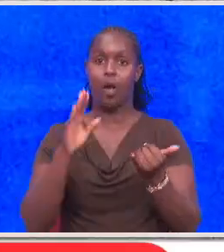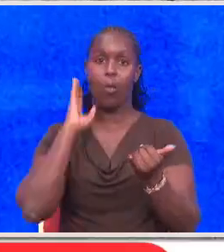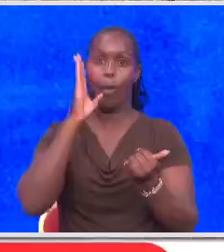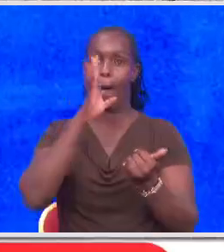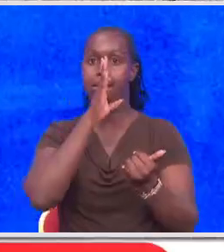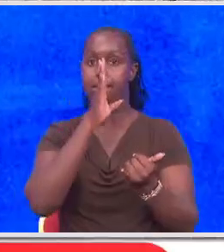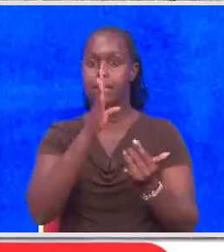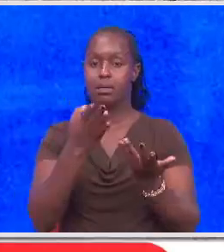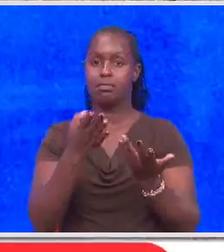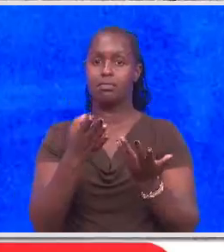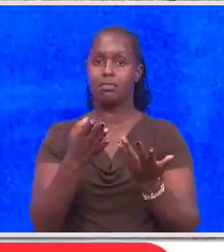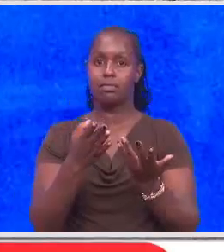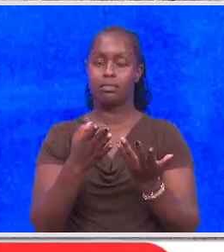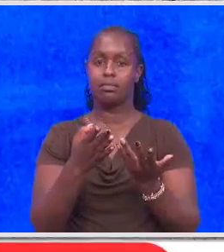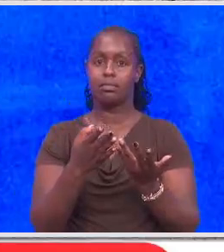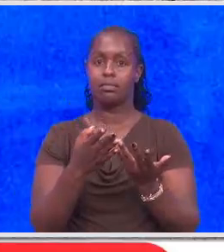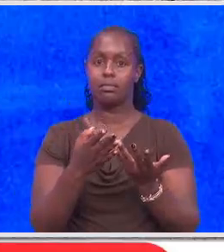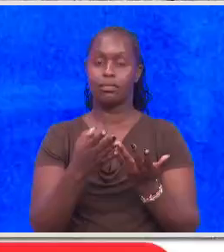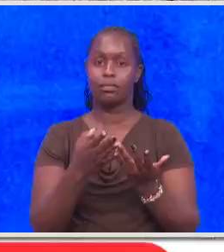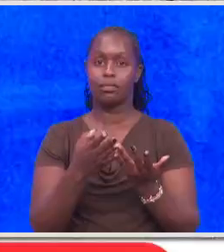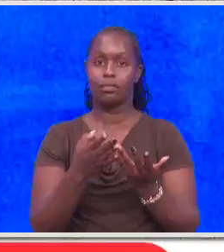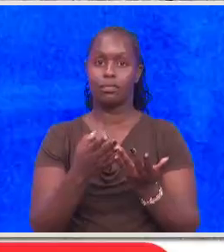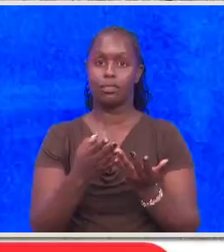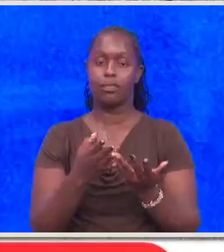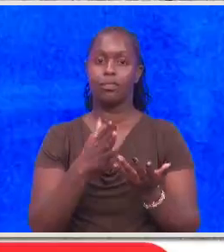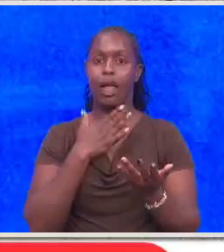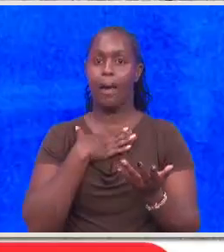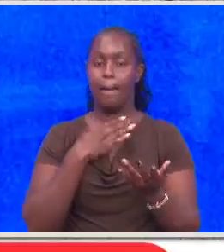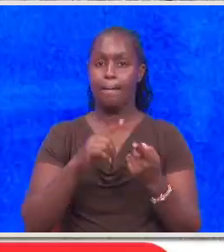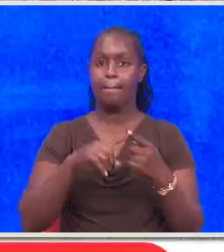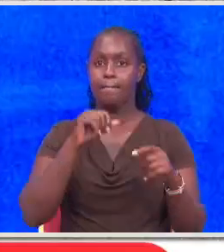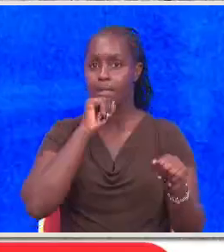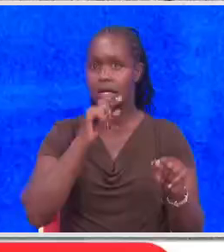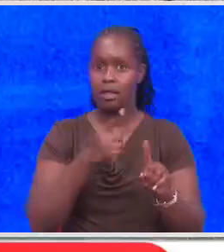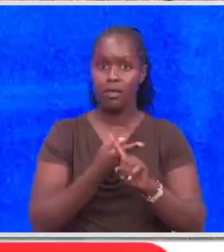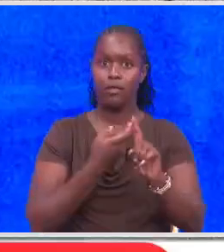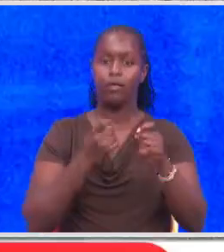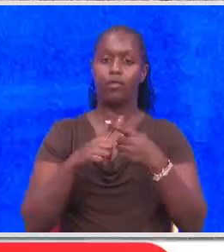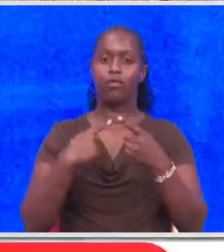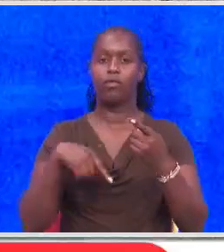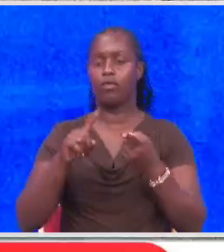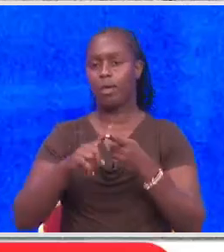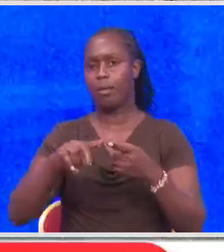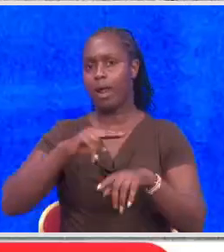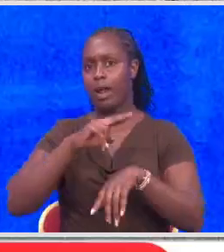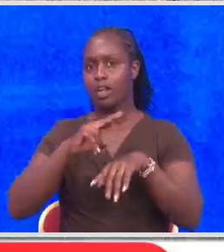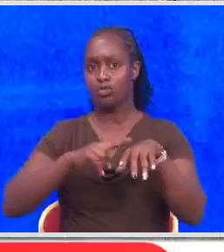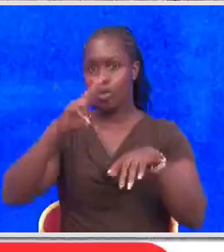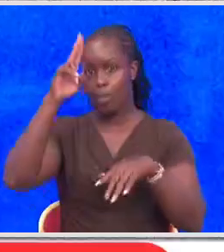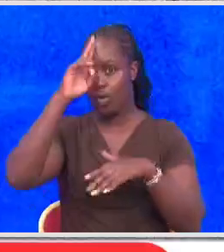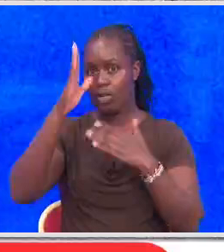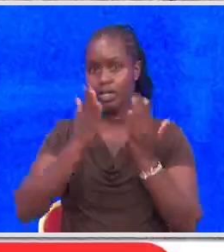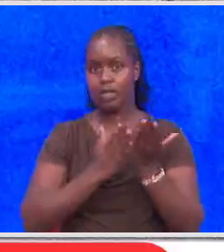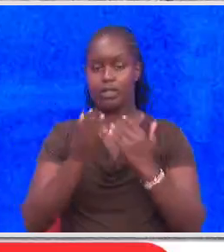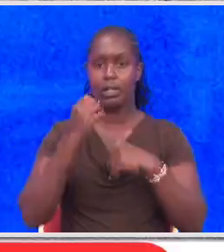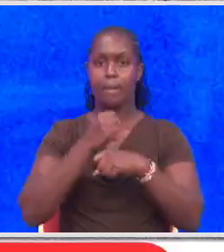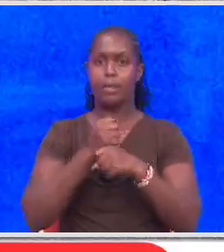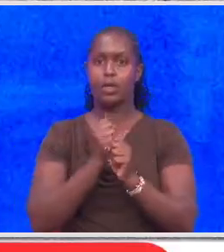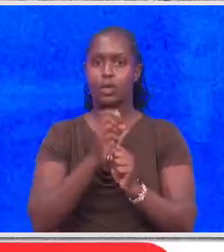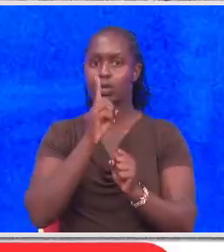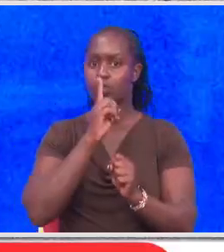by our brothers from KDF as well as the National Police Service for purposes of ensuring that we